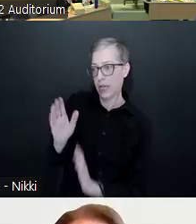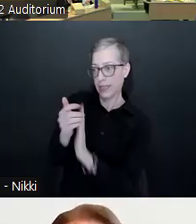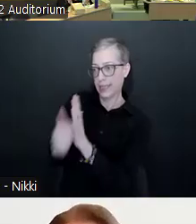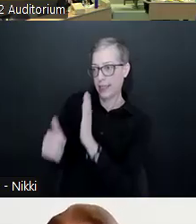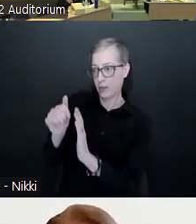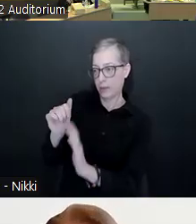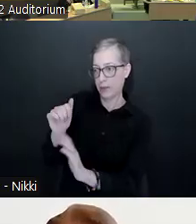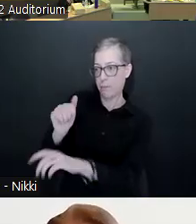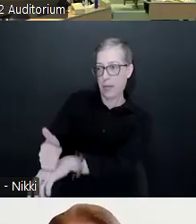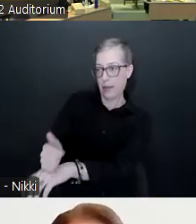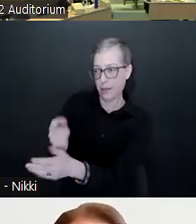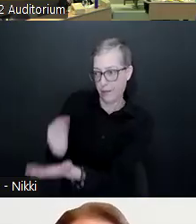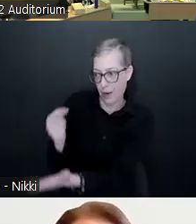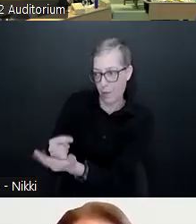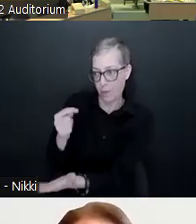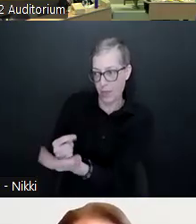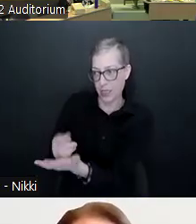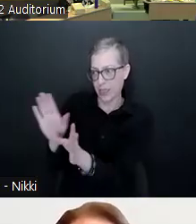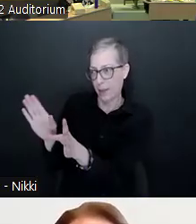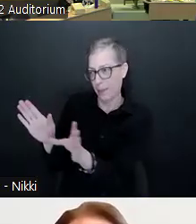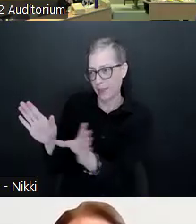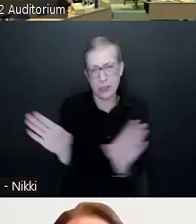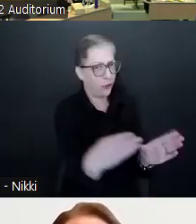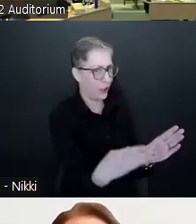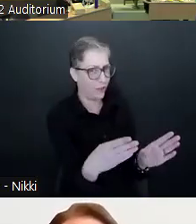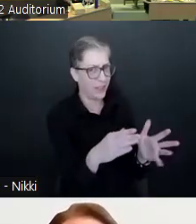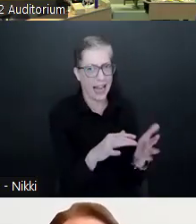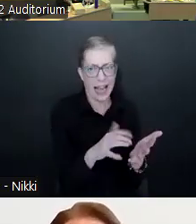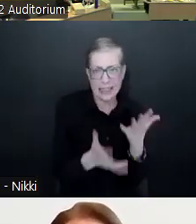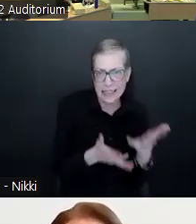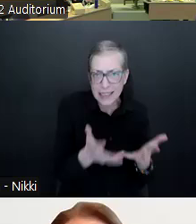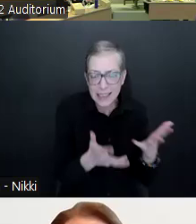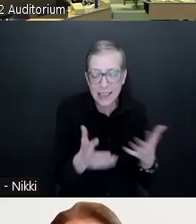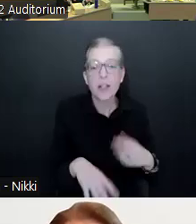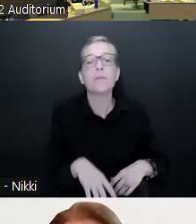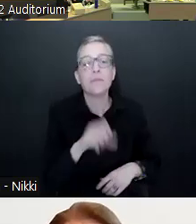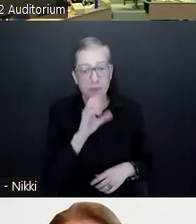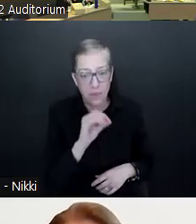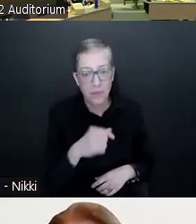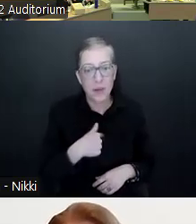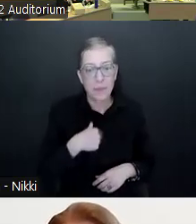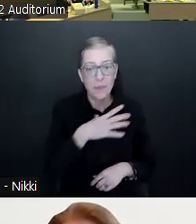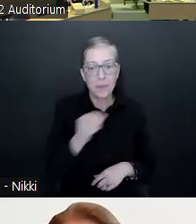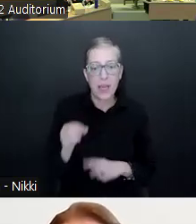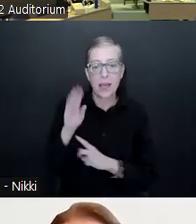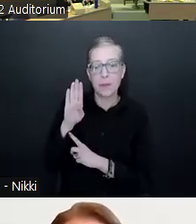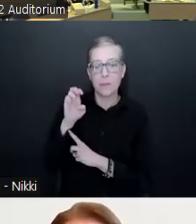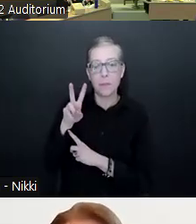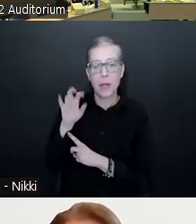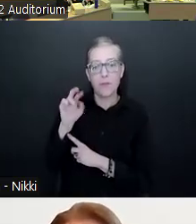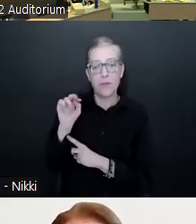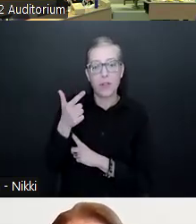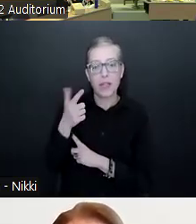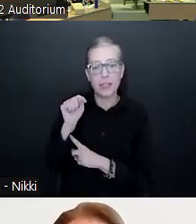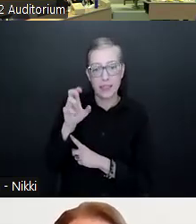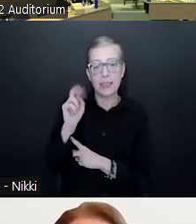Dick and Bevington and I took it upon ourselves to try and distill the basic building blocks of mentalizing. And we wrote this